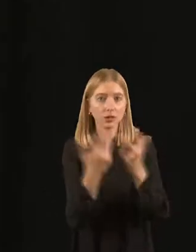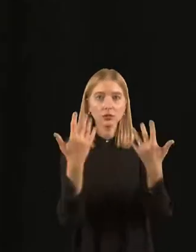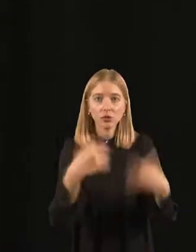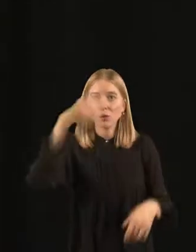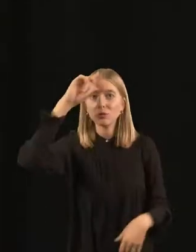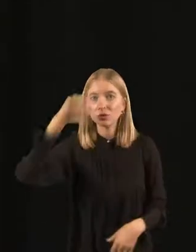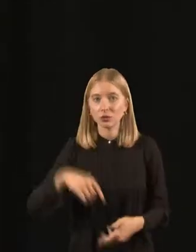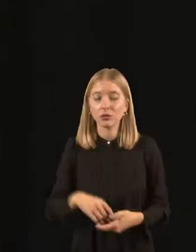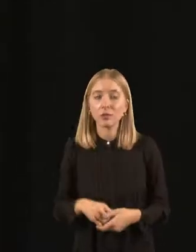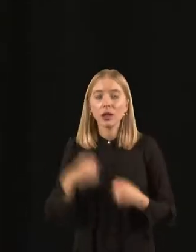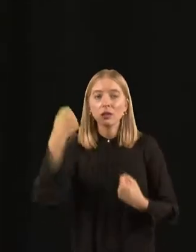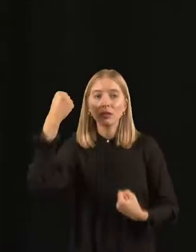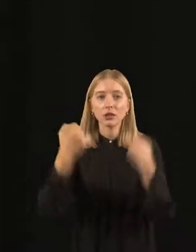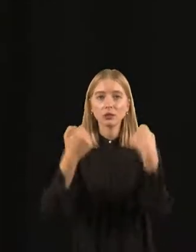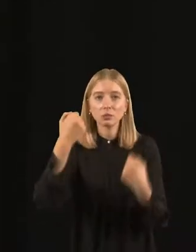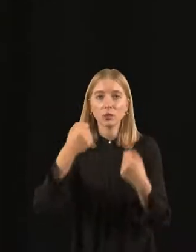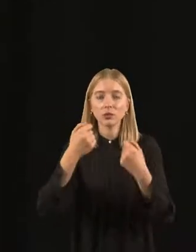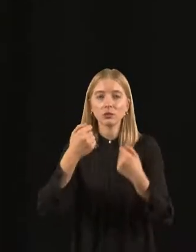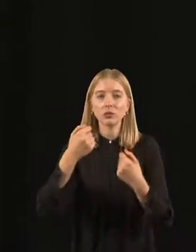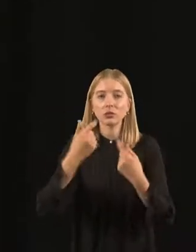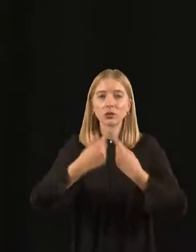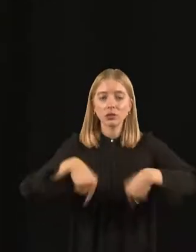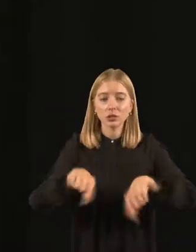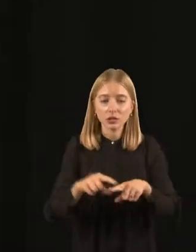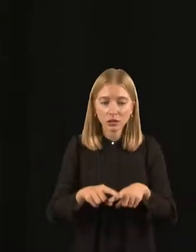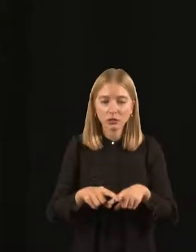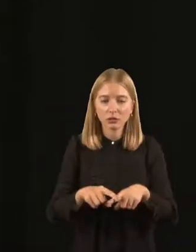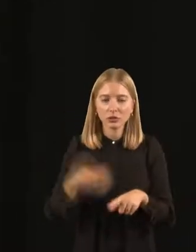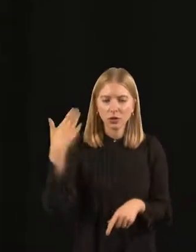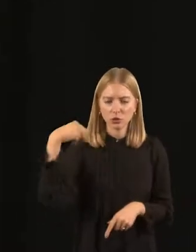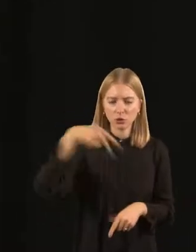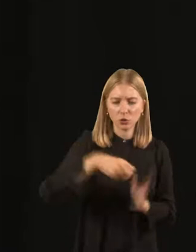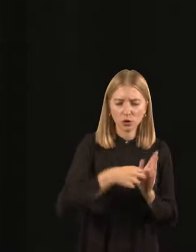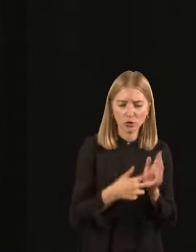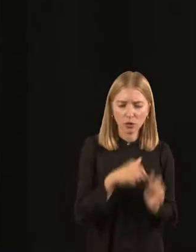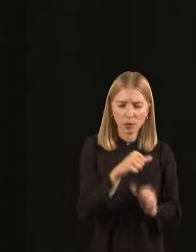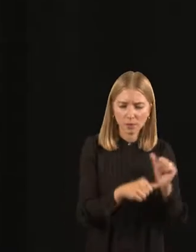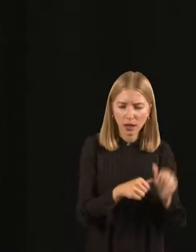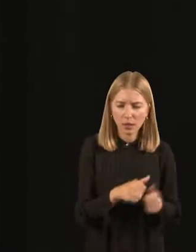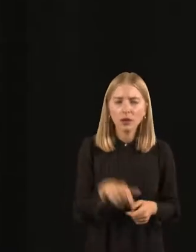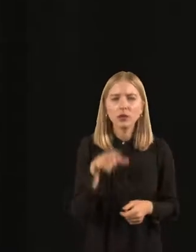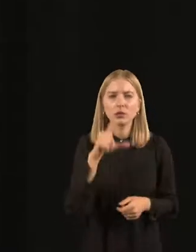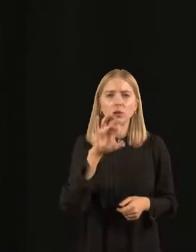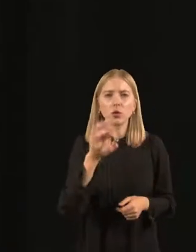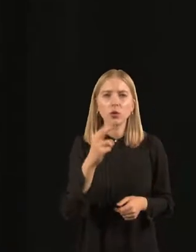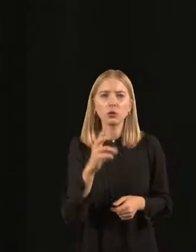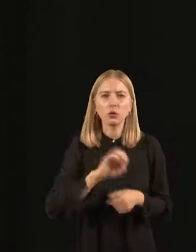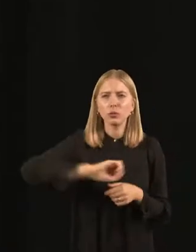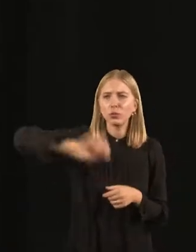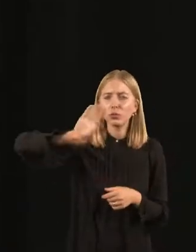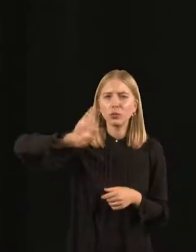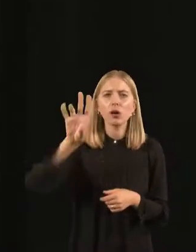the Minister of Transport did not participate in the presentation of the review, but you know the statistics.